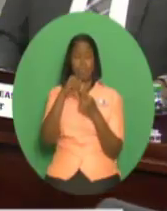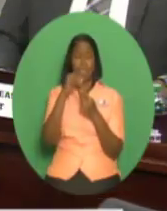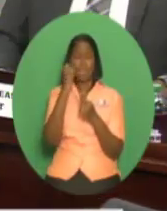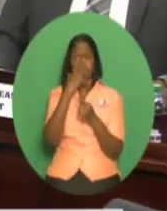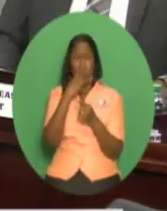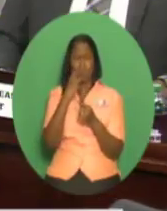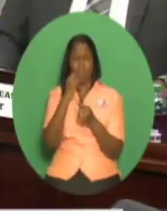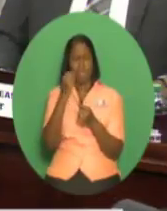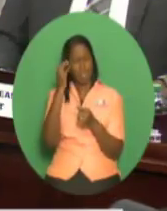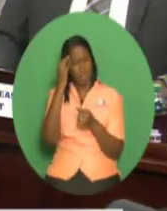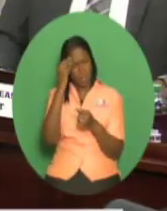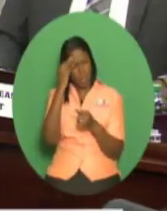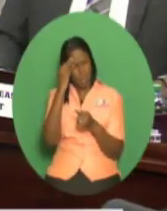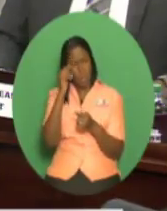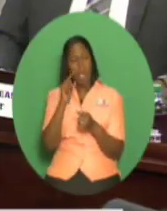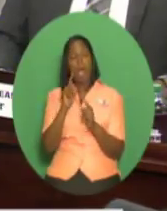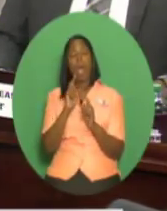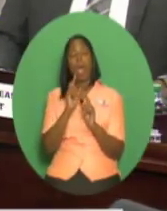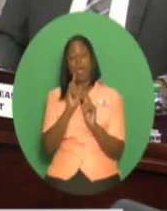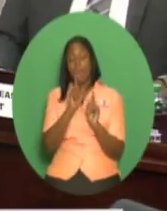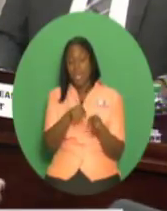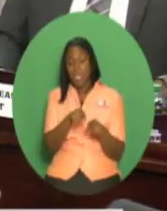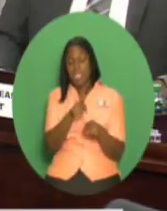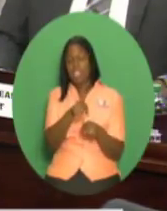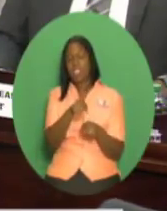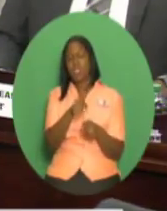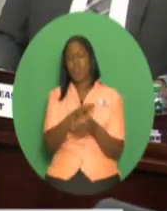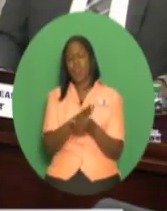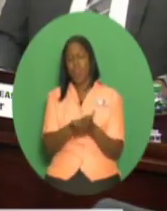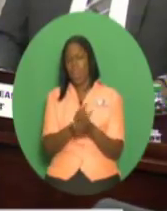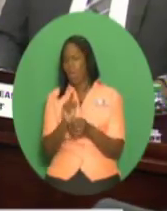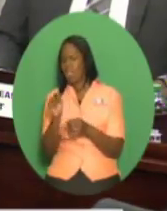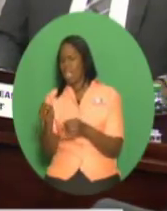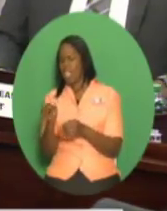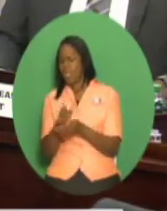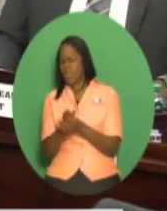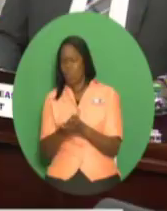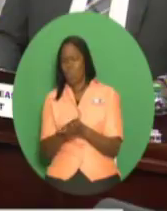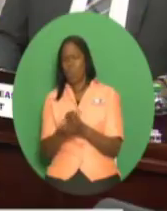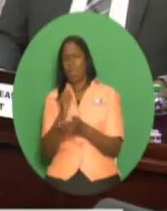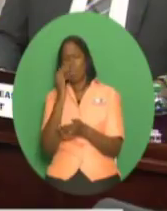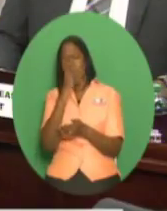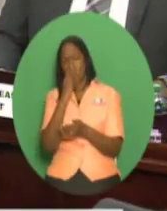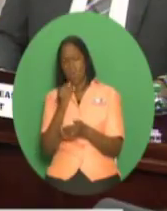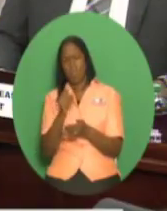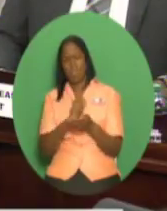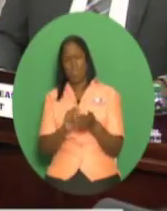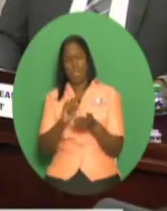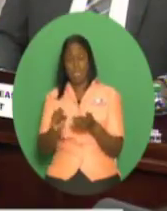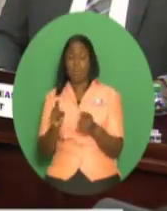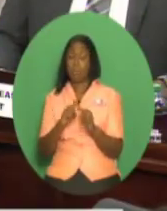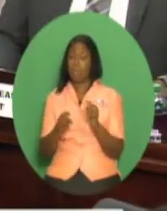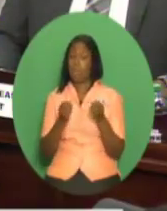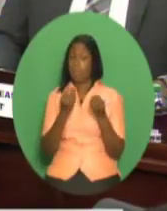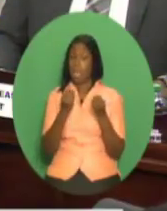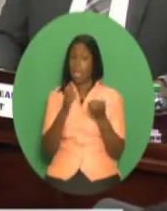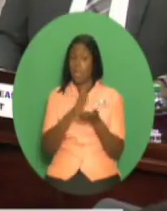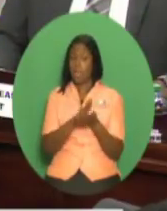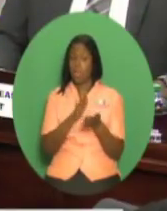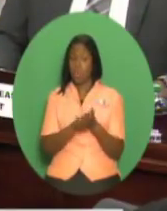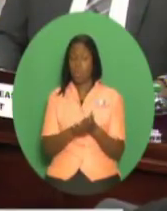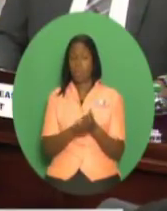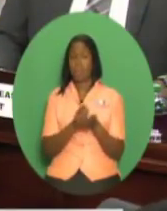Many of our schools seem to have fallen by the wayside with respect to handwriting. In fact, Madam